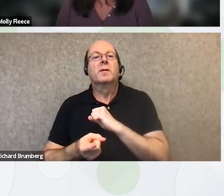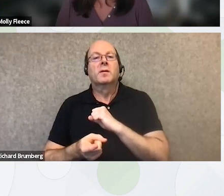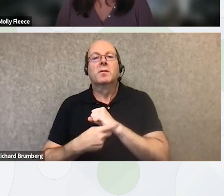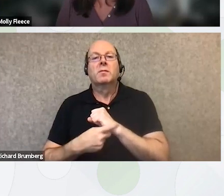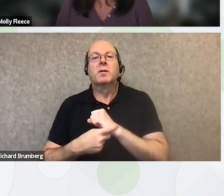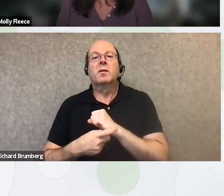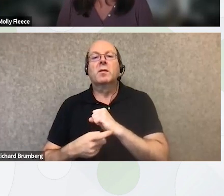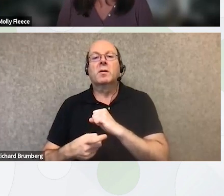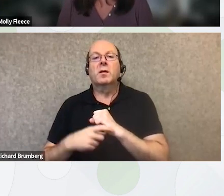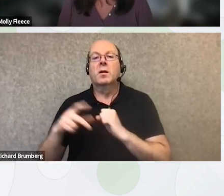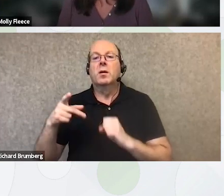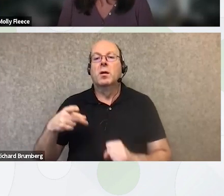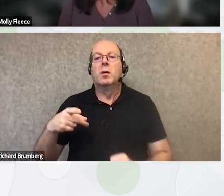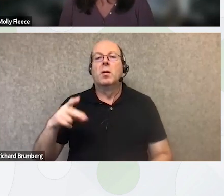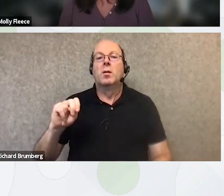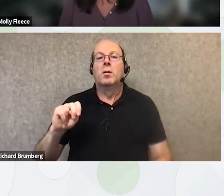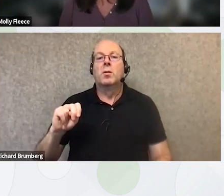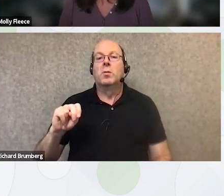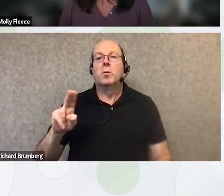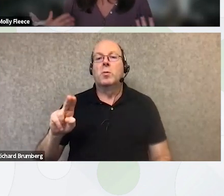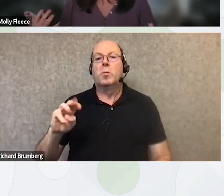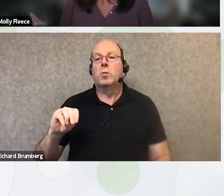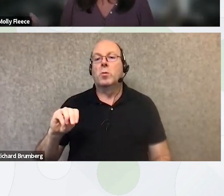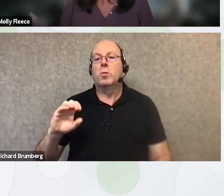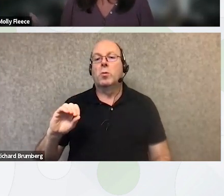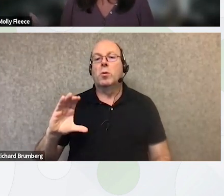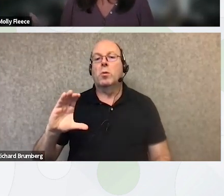at healthcare worker